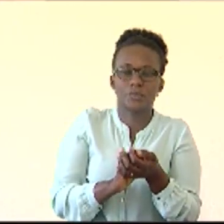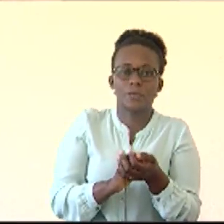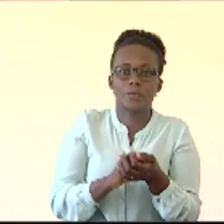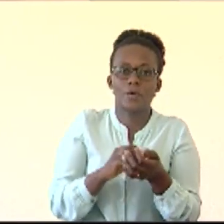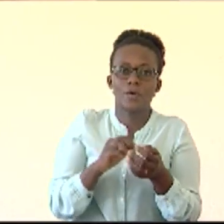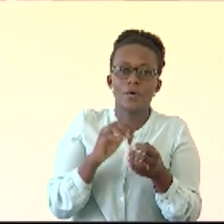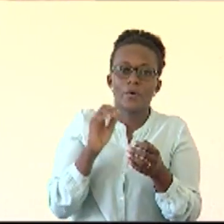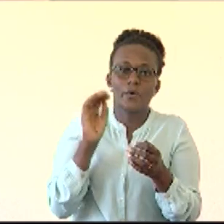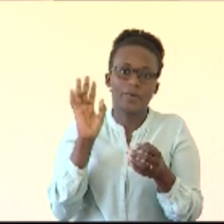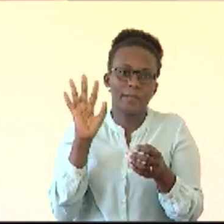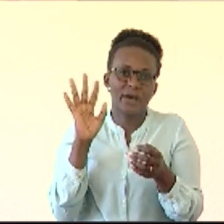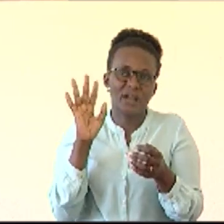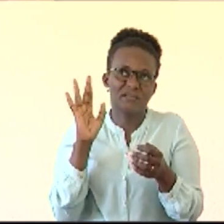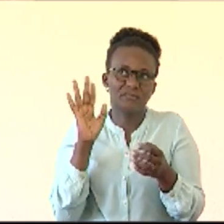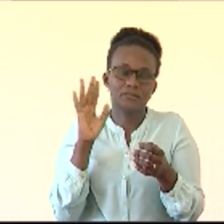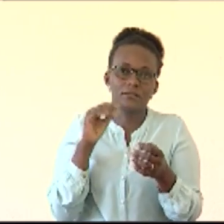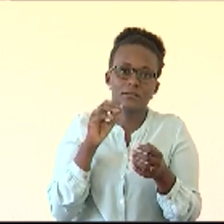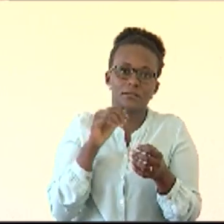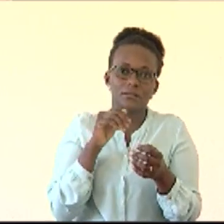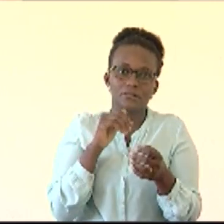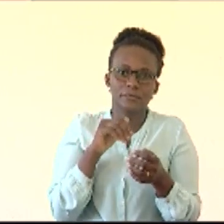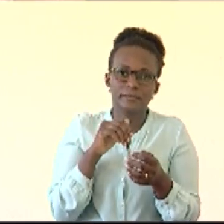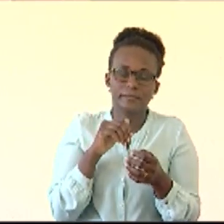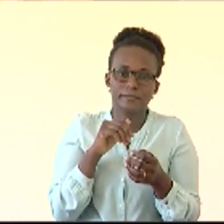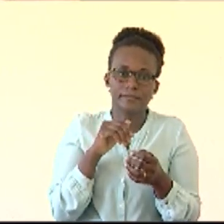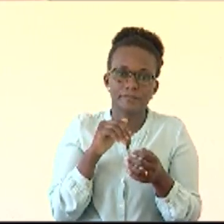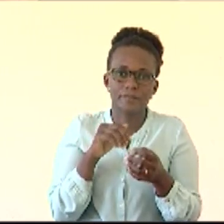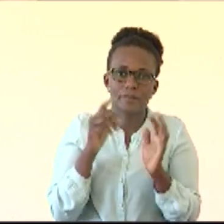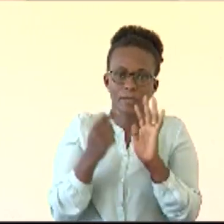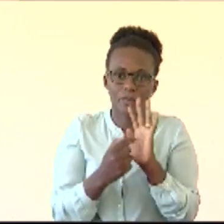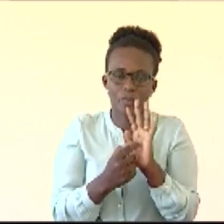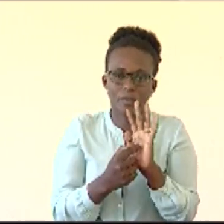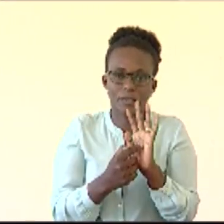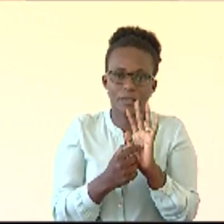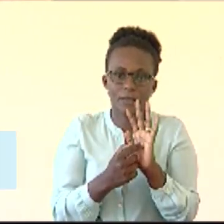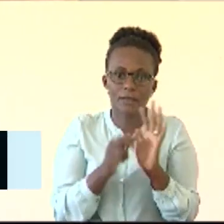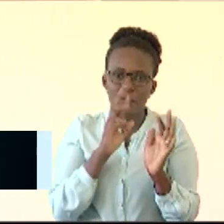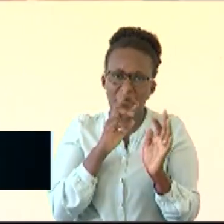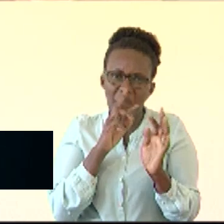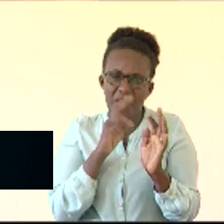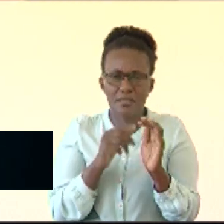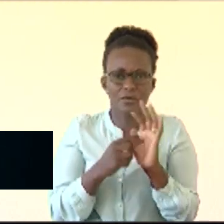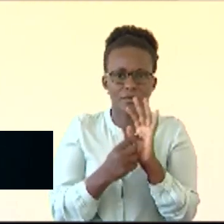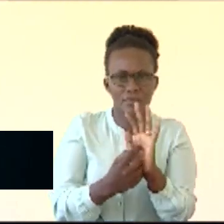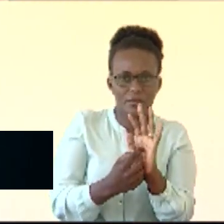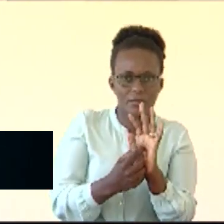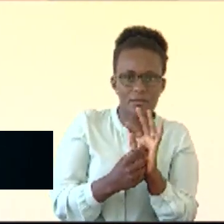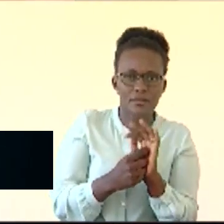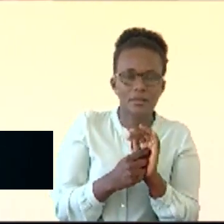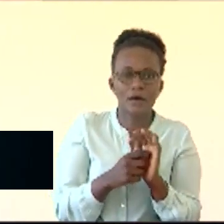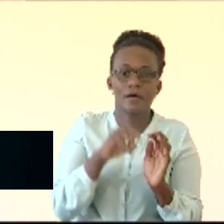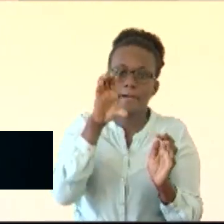brown color. What is that brown color? That is copper. So this is